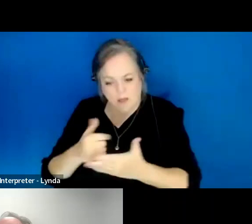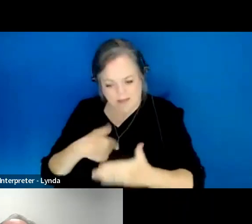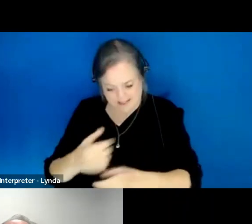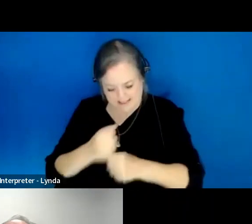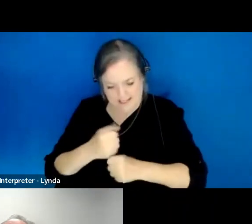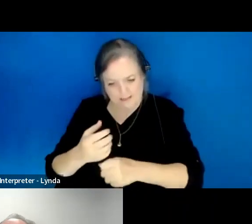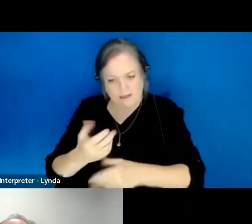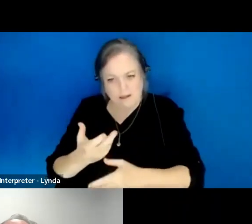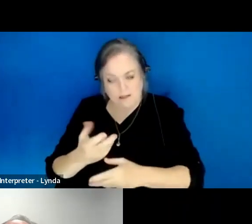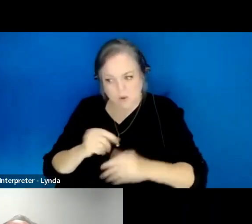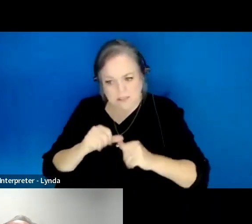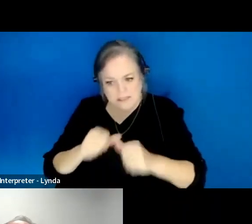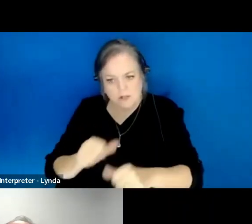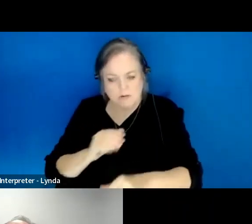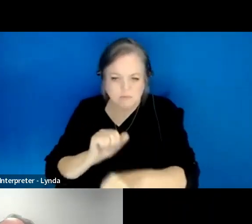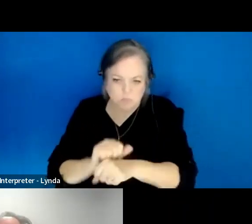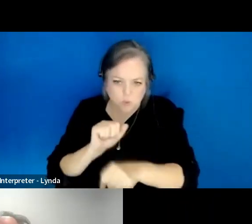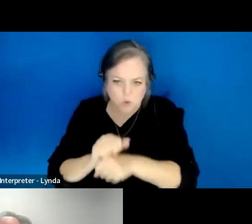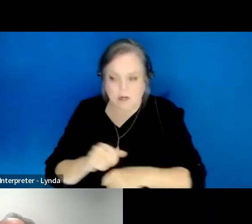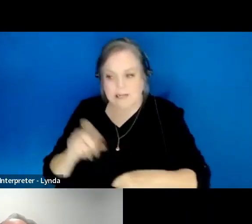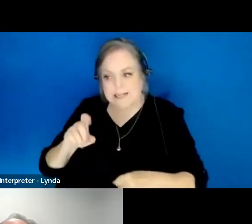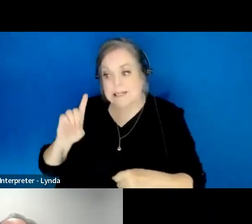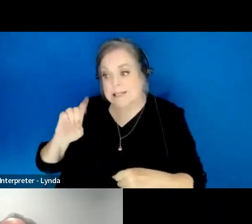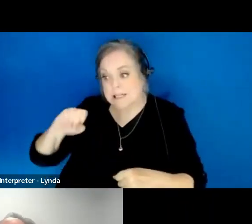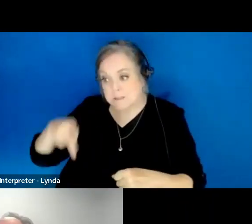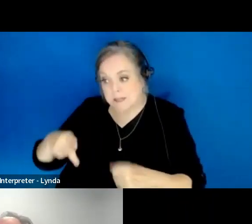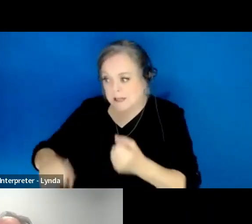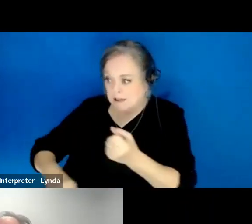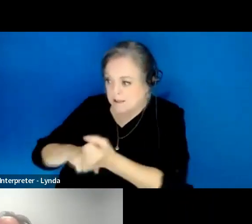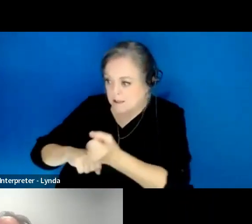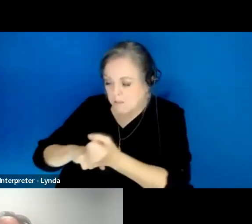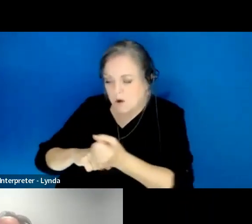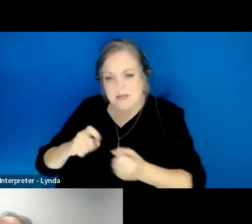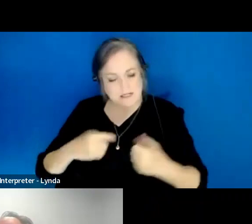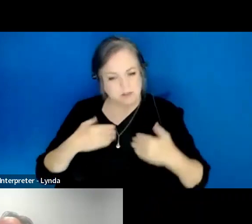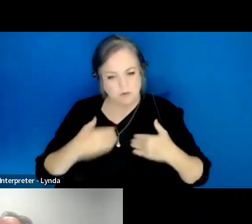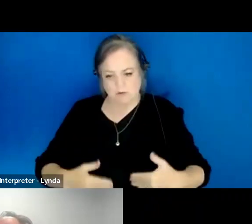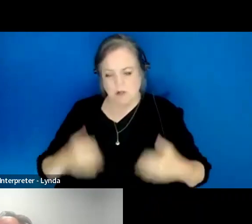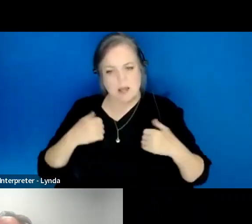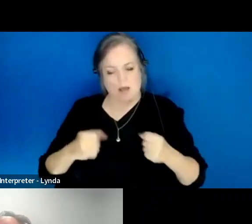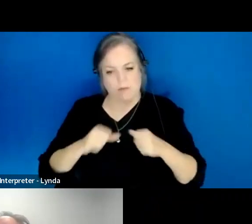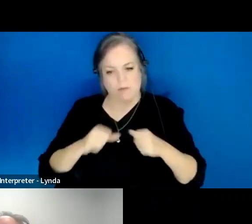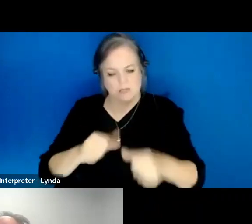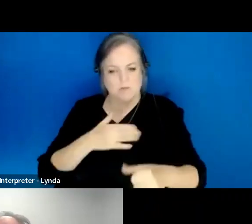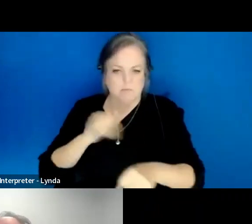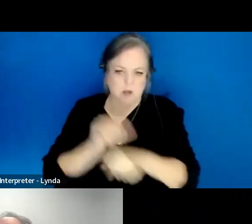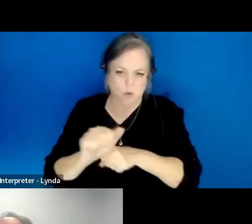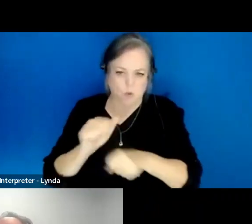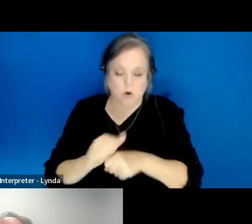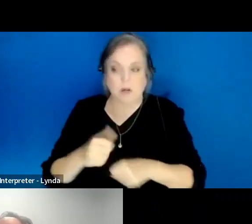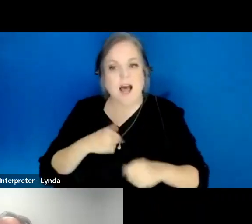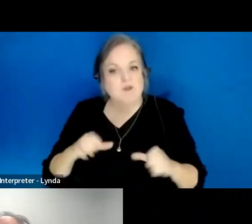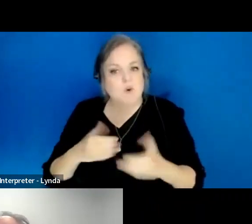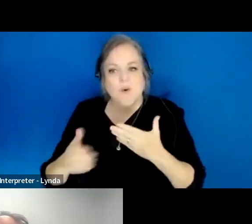the work I do. I need my DSPs by my side. I need to be healthy to continue the work I do. So I'll do